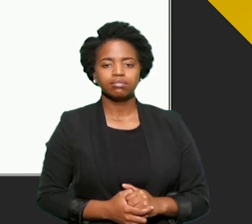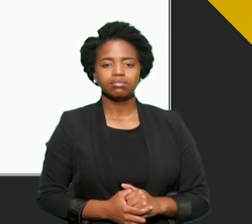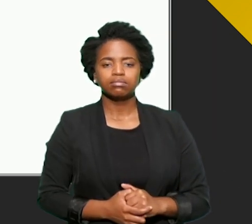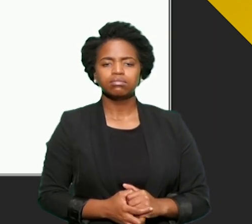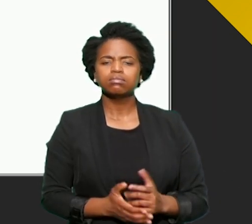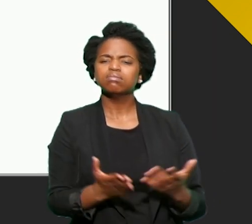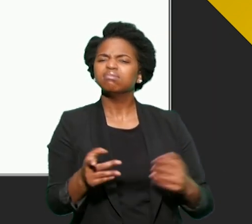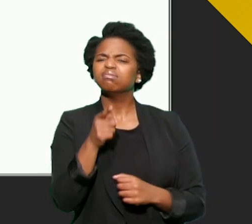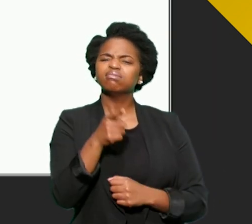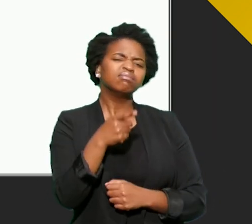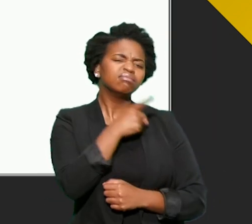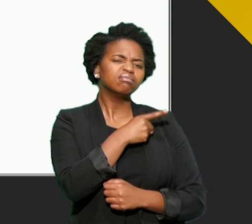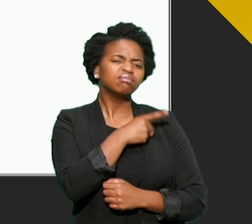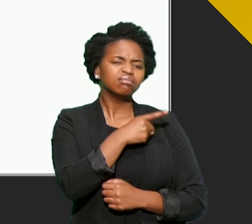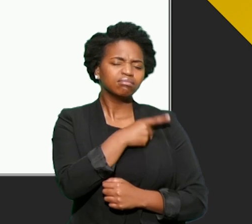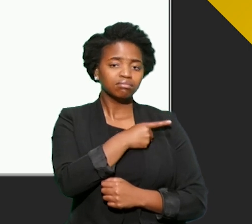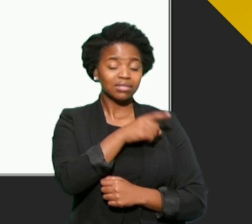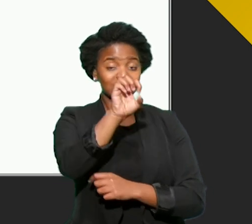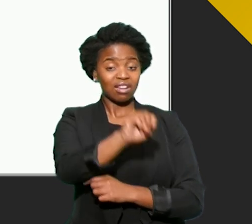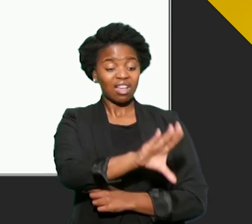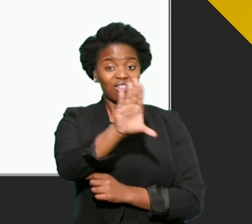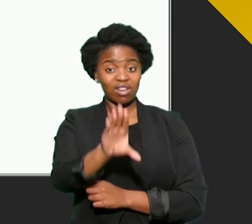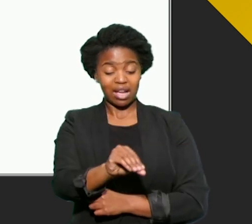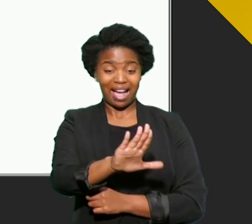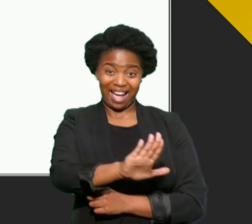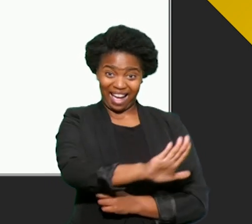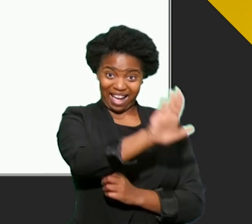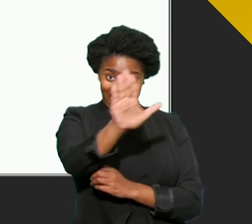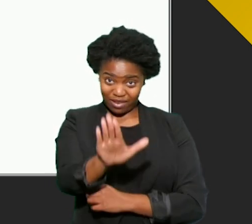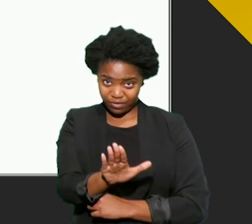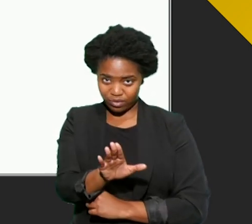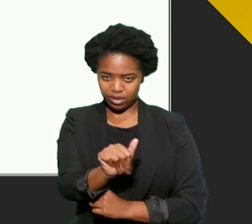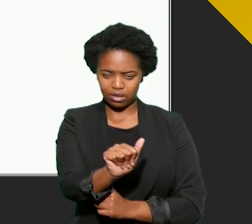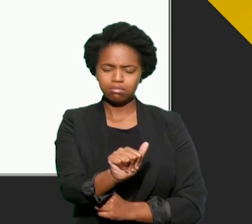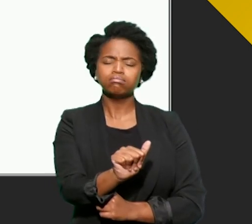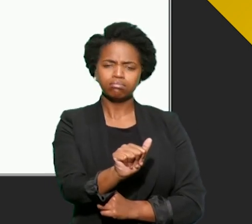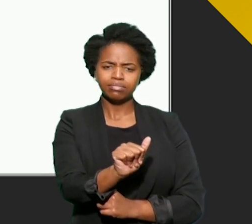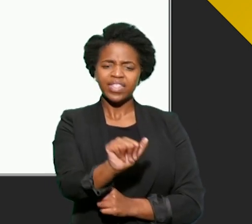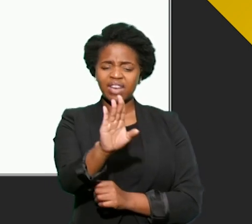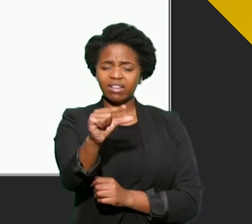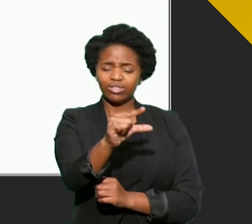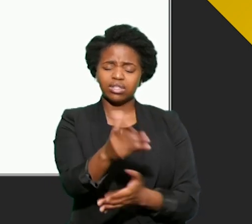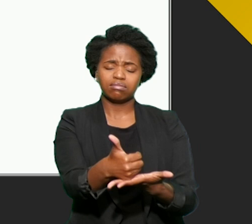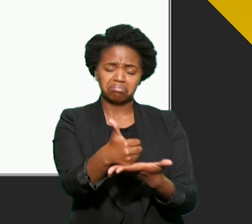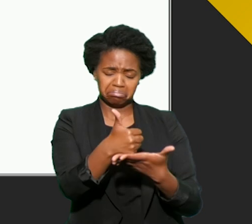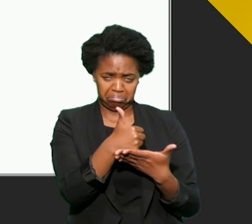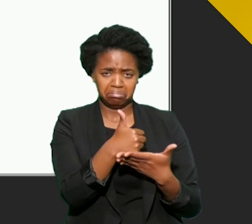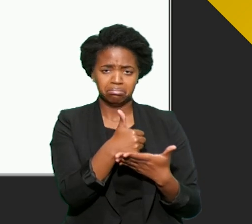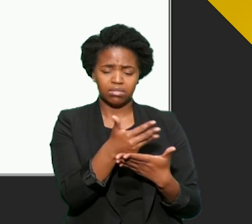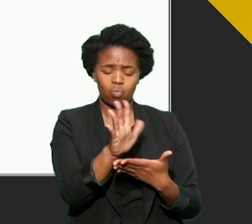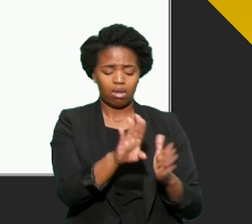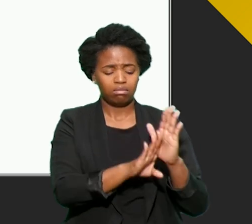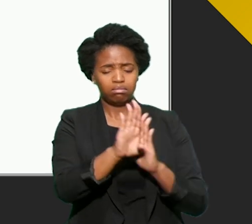We do this because we believe South Africa and Africa as a whole stand to benefit greatly from the development